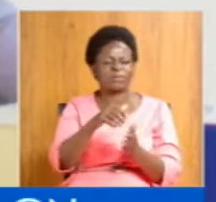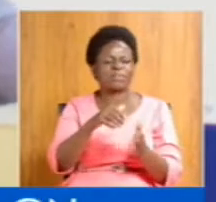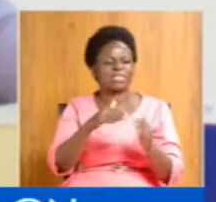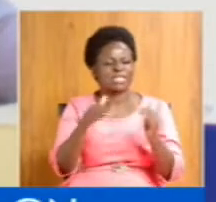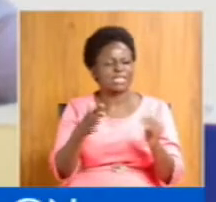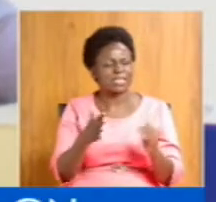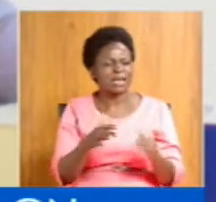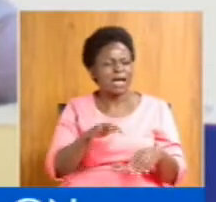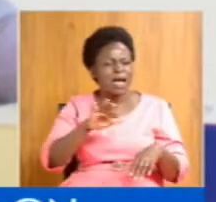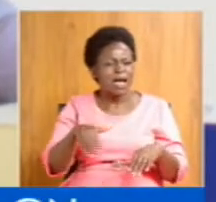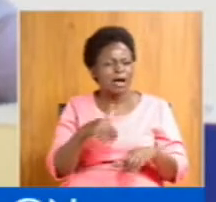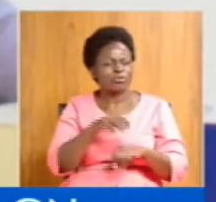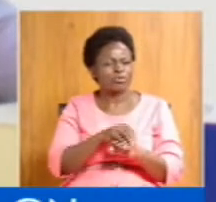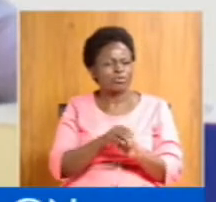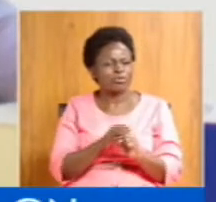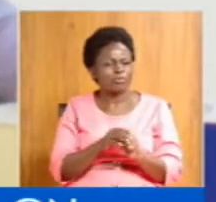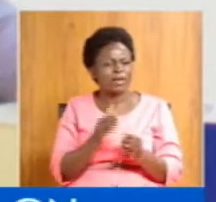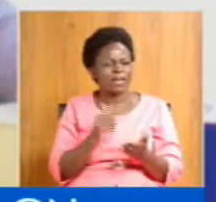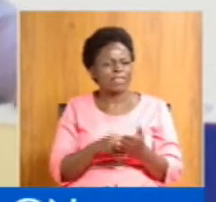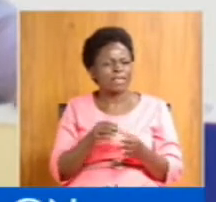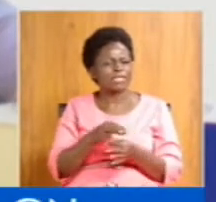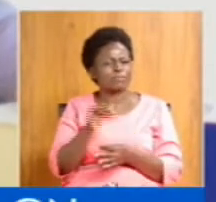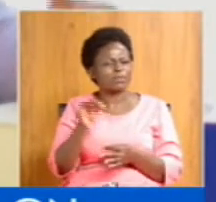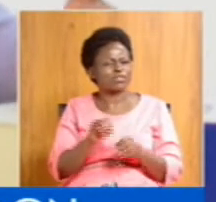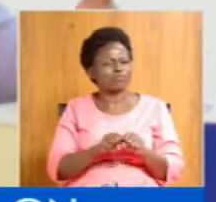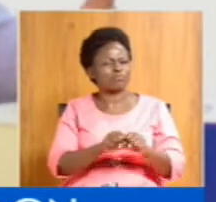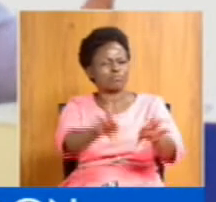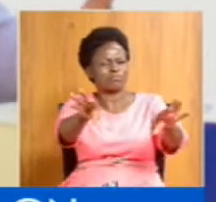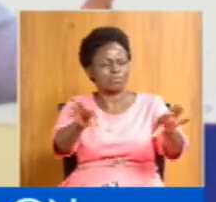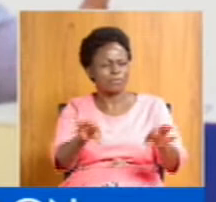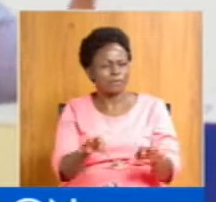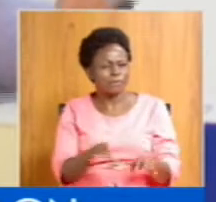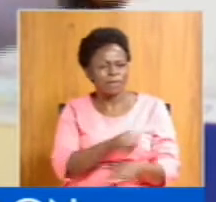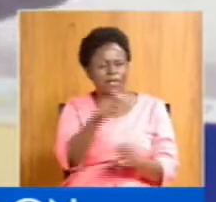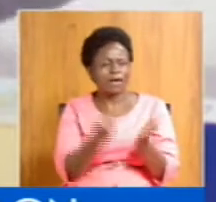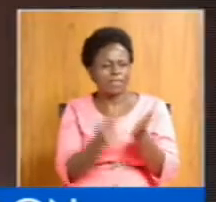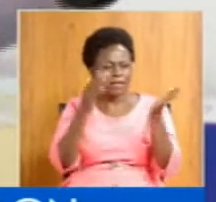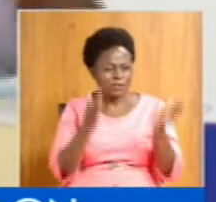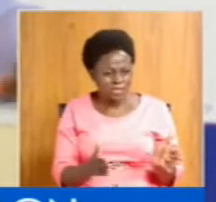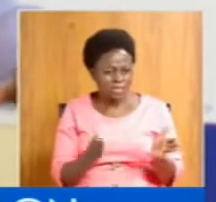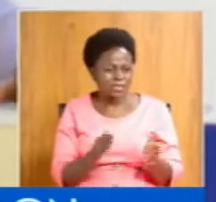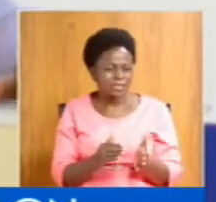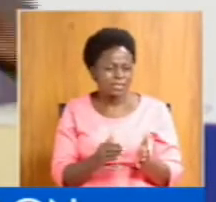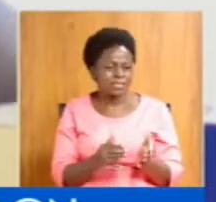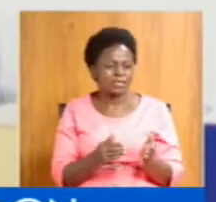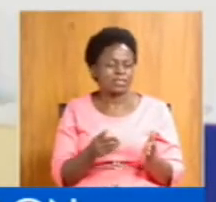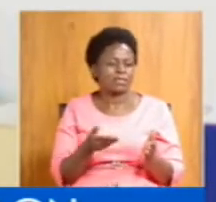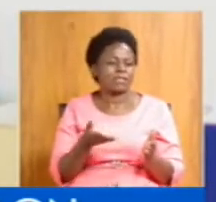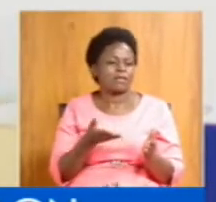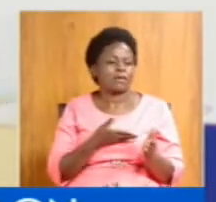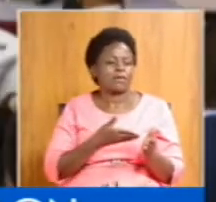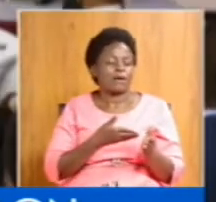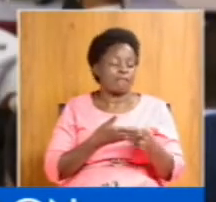work. How do you make such kind of spirit infectious in the rest of Uganda? have coming from here,